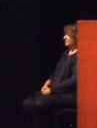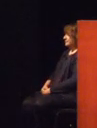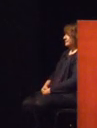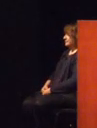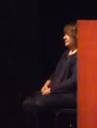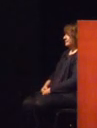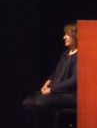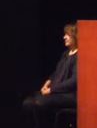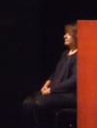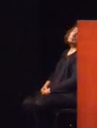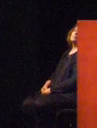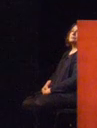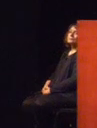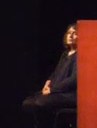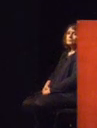So